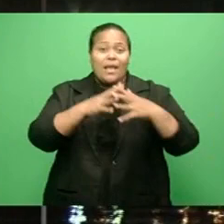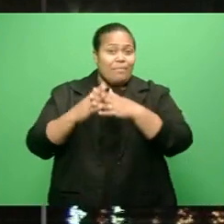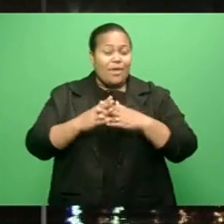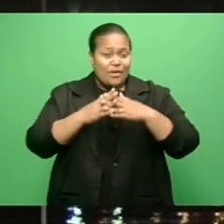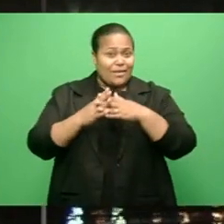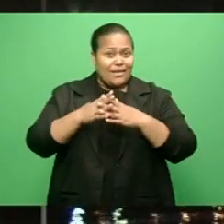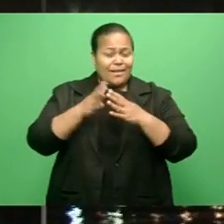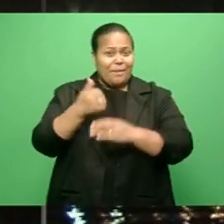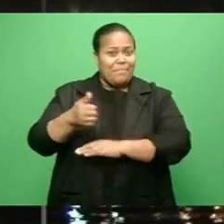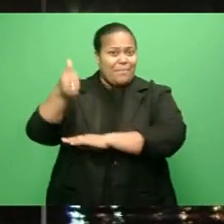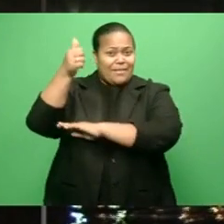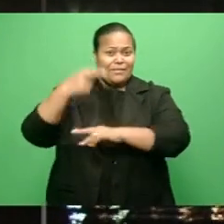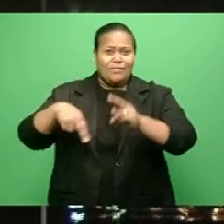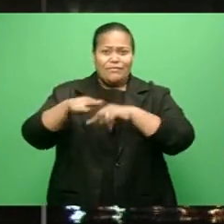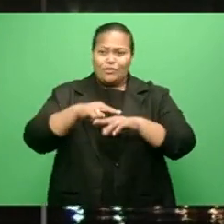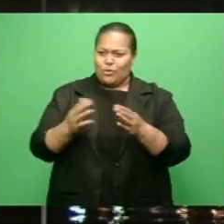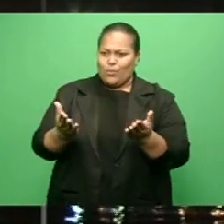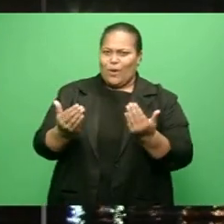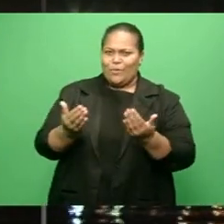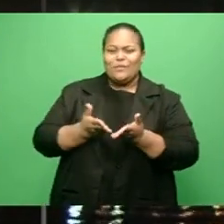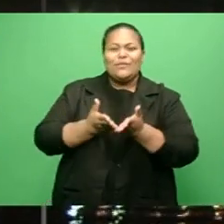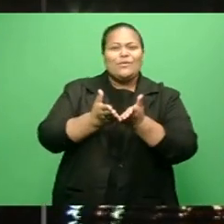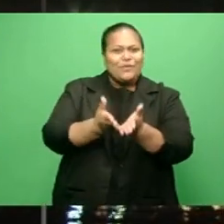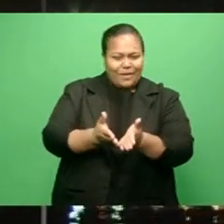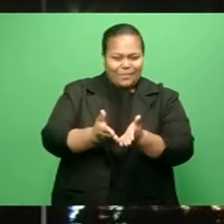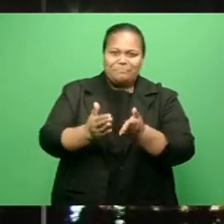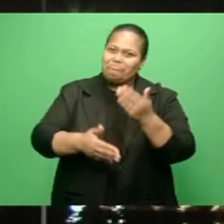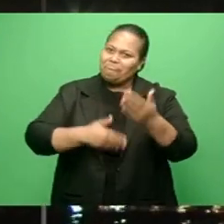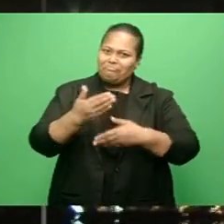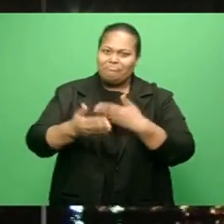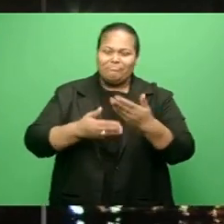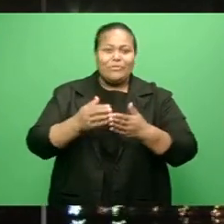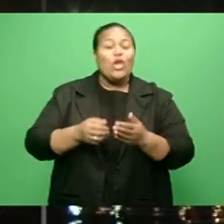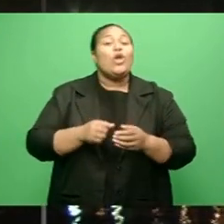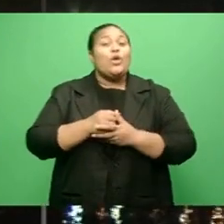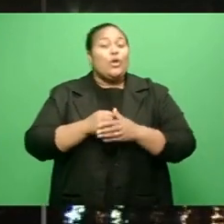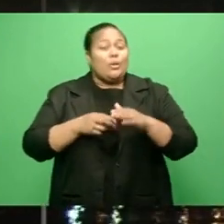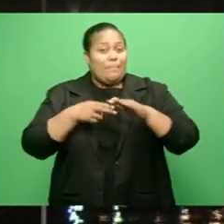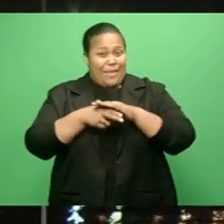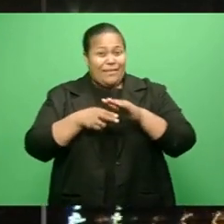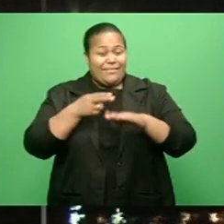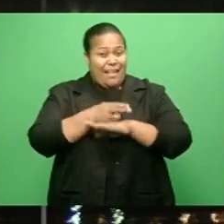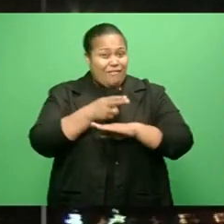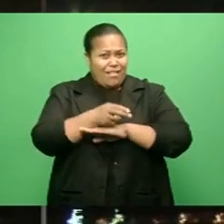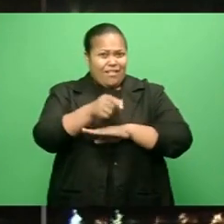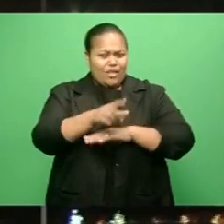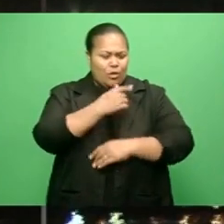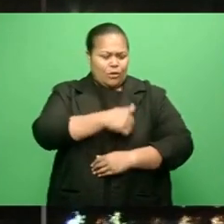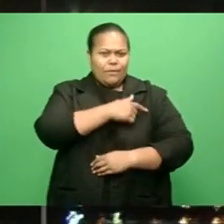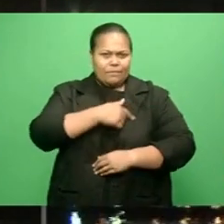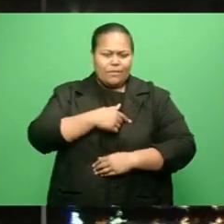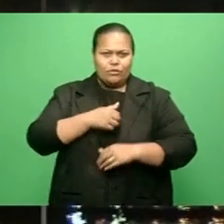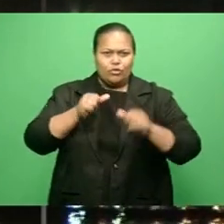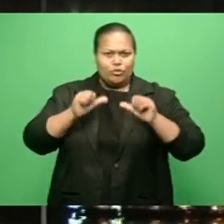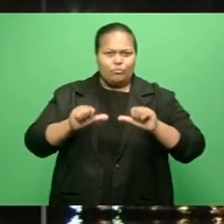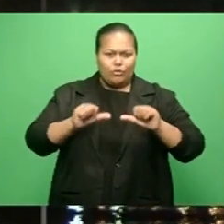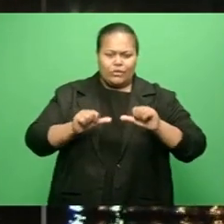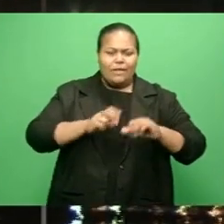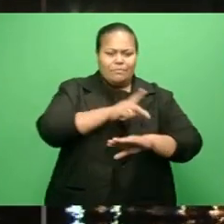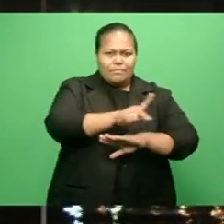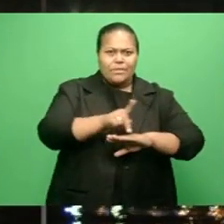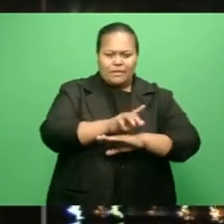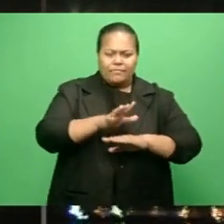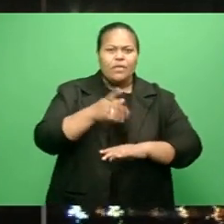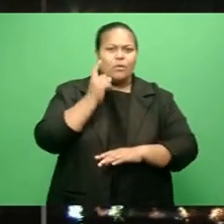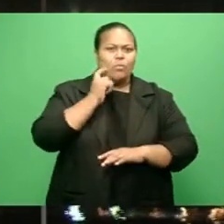Joseph Sella, in welcoming the ship and crew, spoke of the U.S. naval commitment to protecting the territorial waters of the Pacific region.